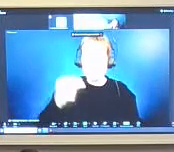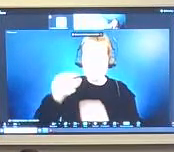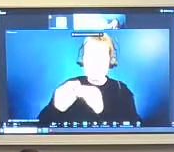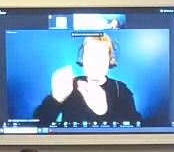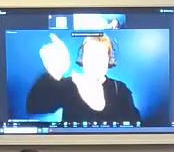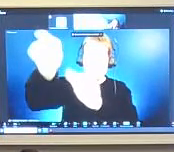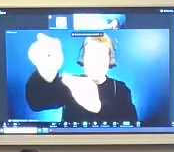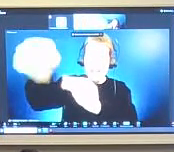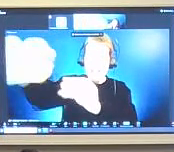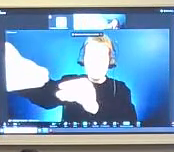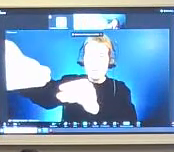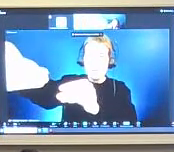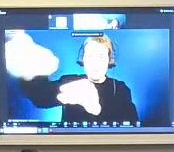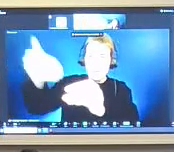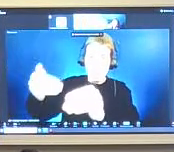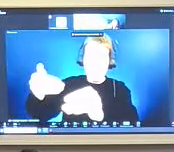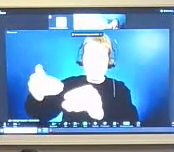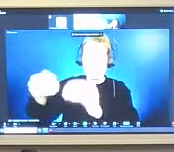helpful.